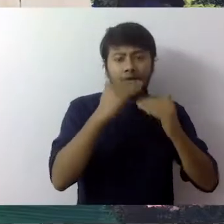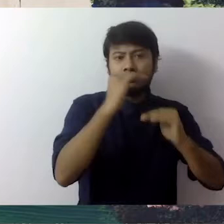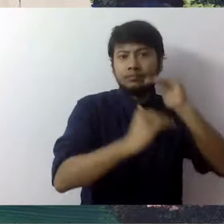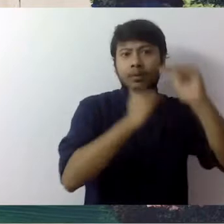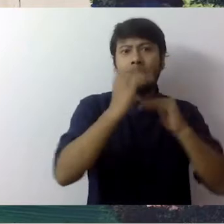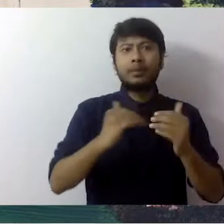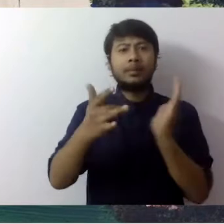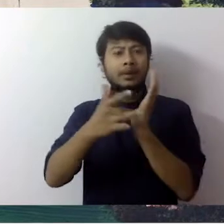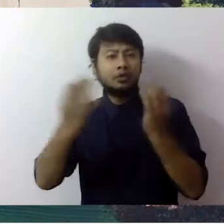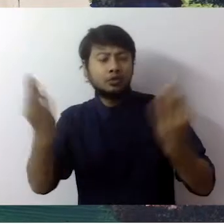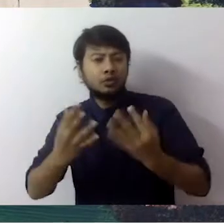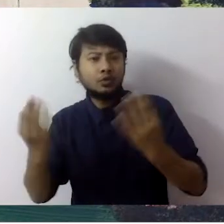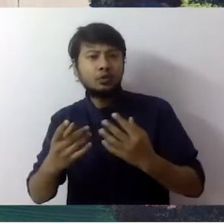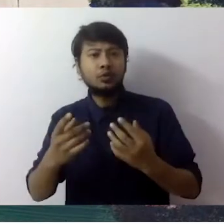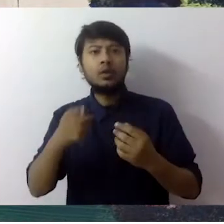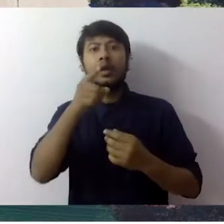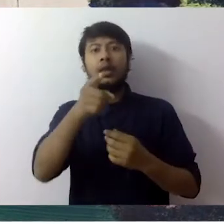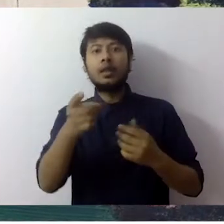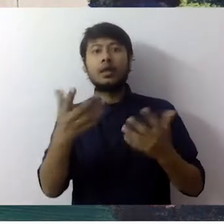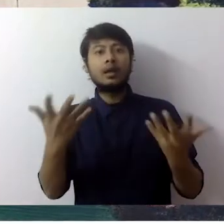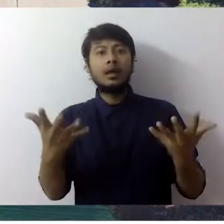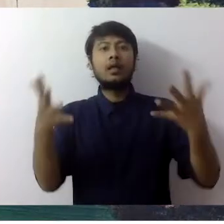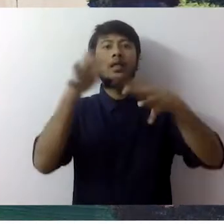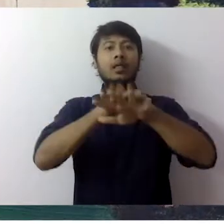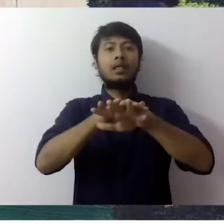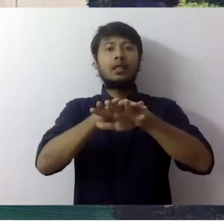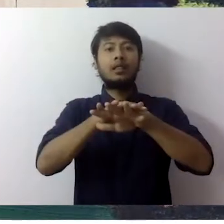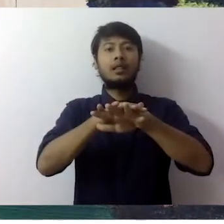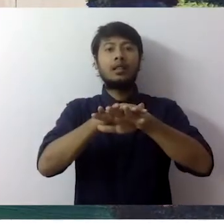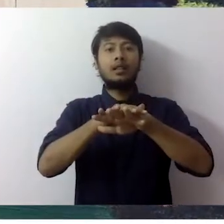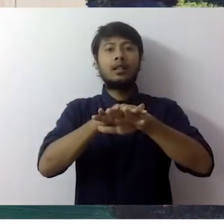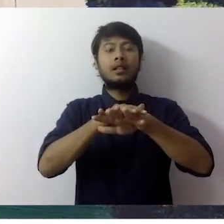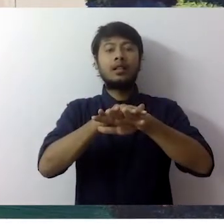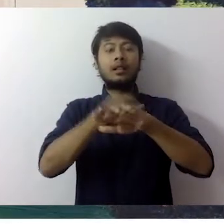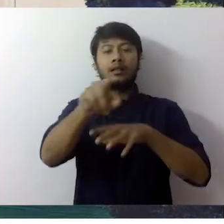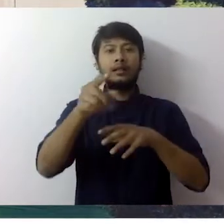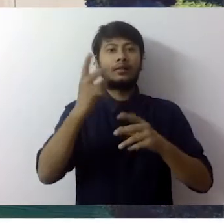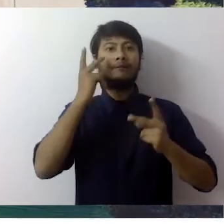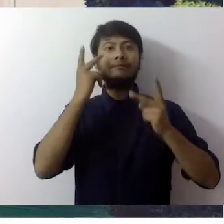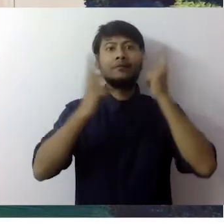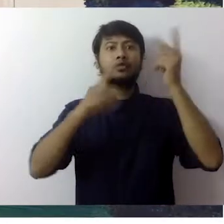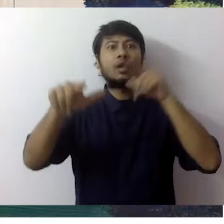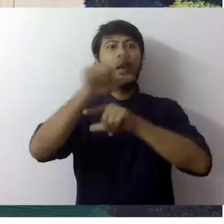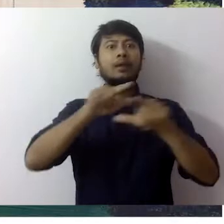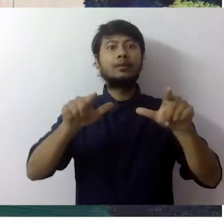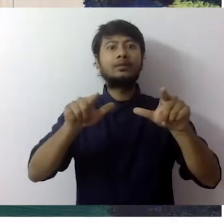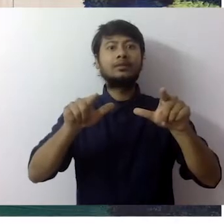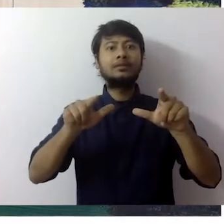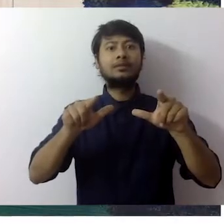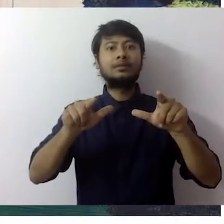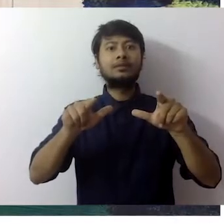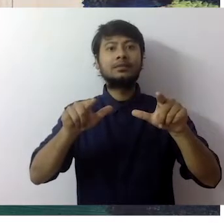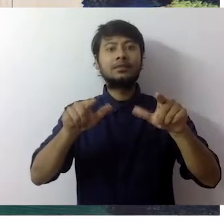this in our prints of Annapurna. This led to the formation of a new visual language of collage in which the images